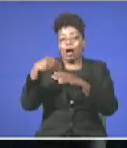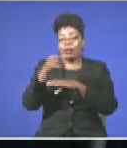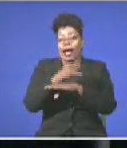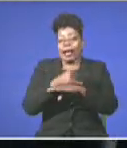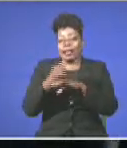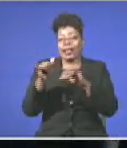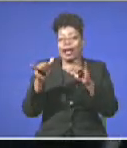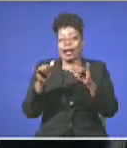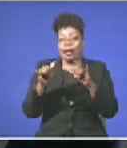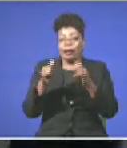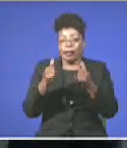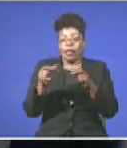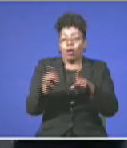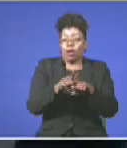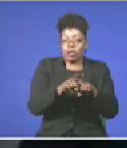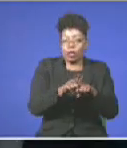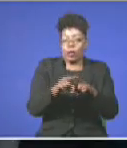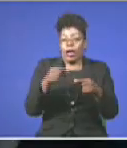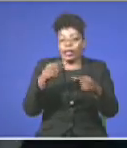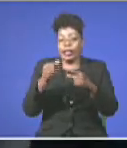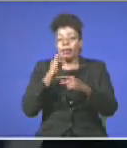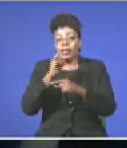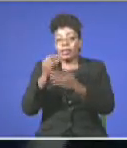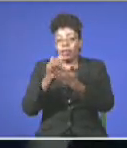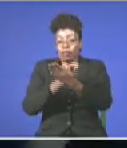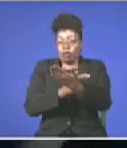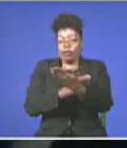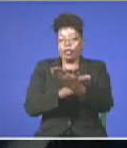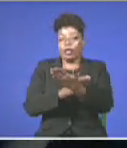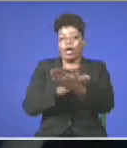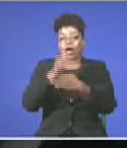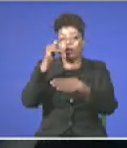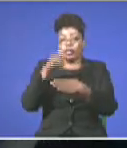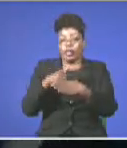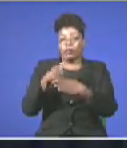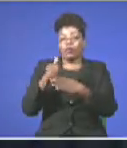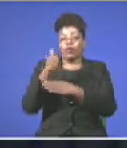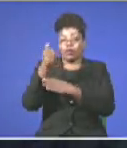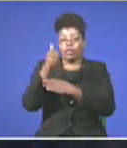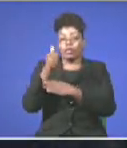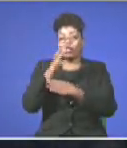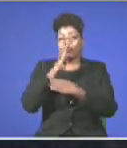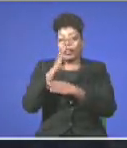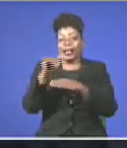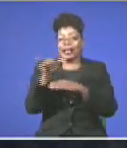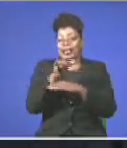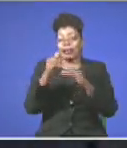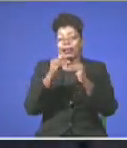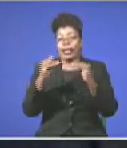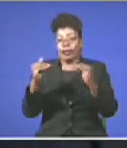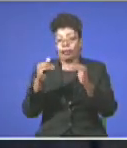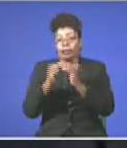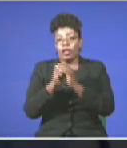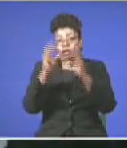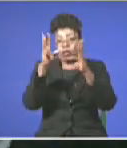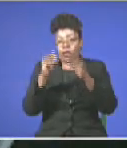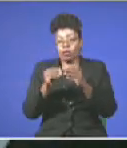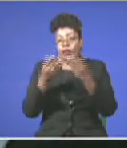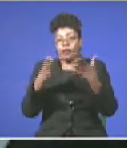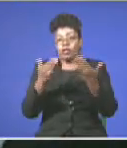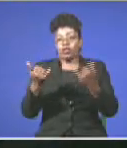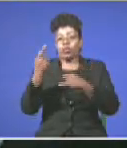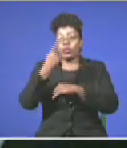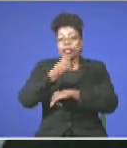too. And the game is improving, and we need the officiating to be at the same level. The umpire clinic is expected to wrap up